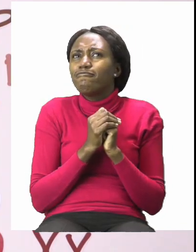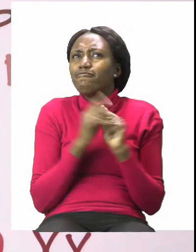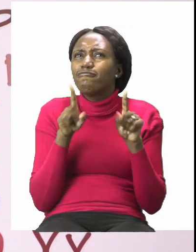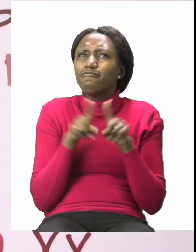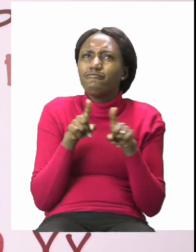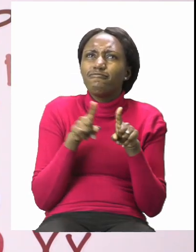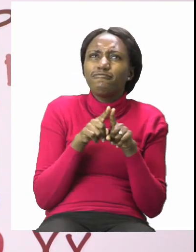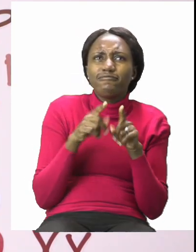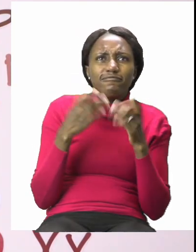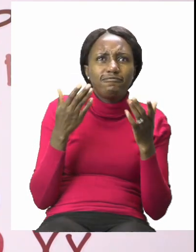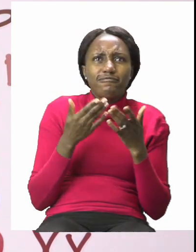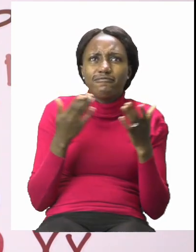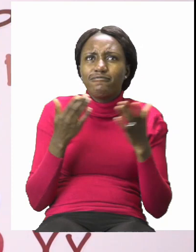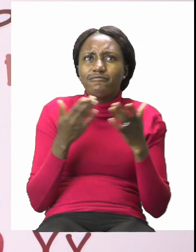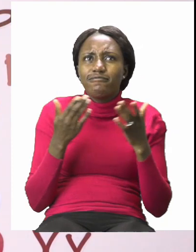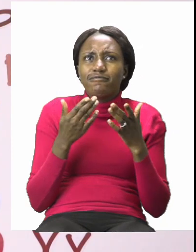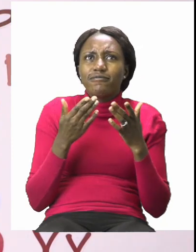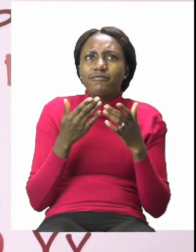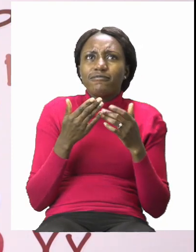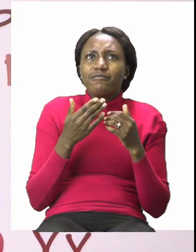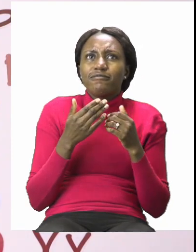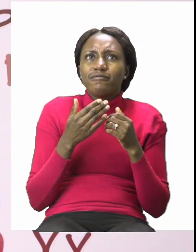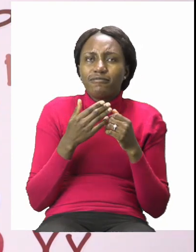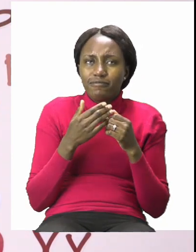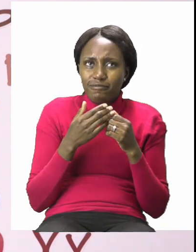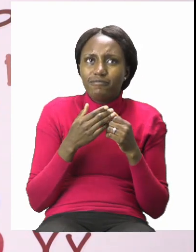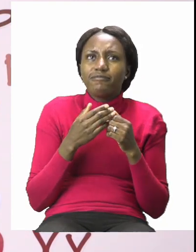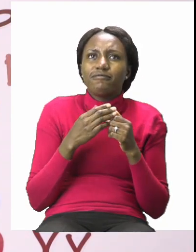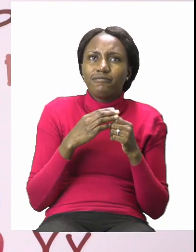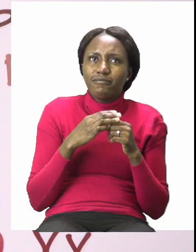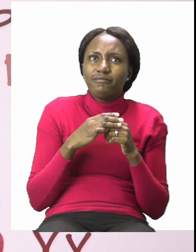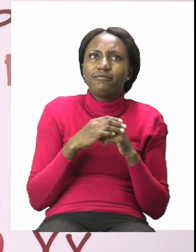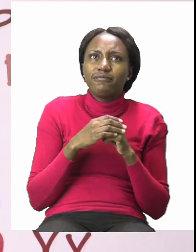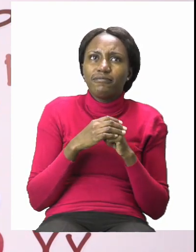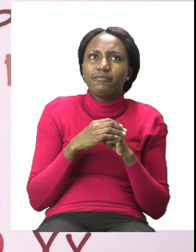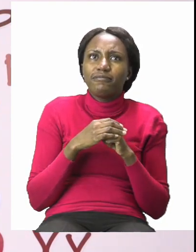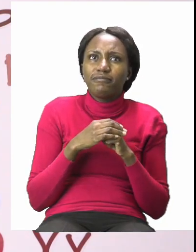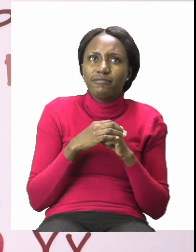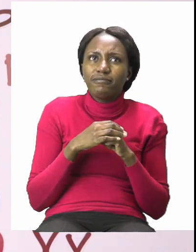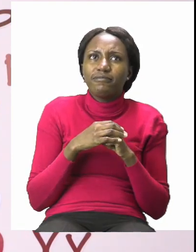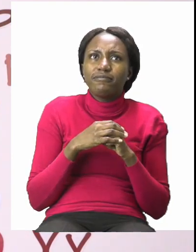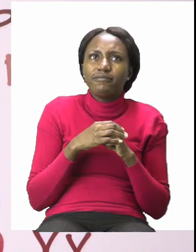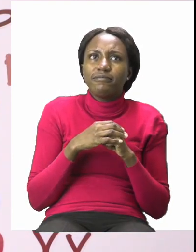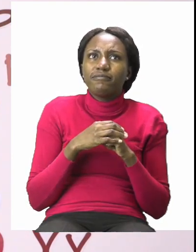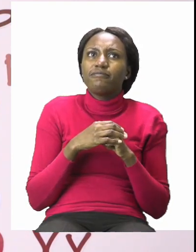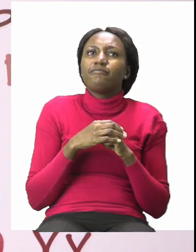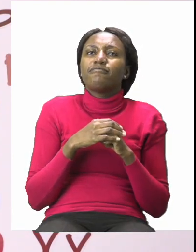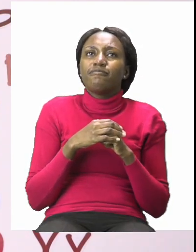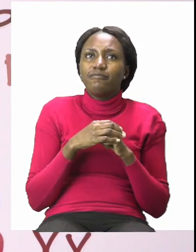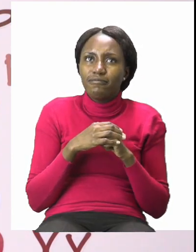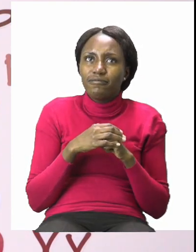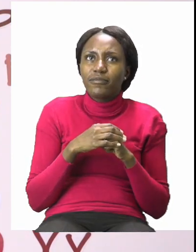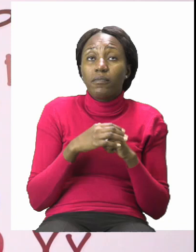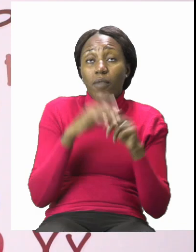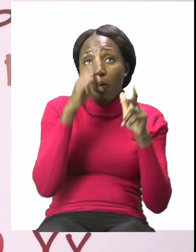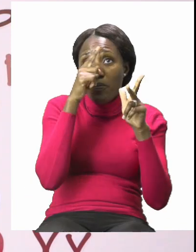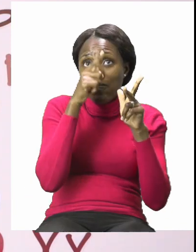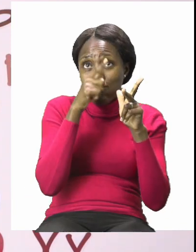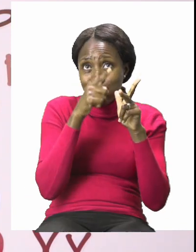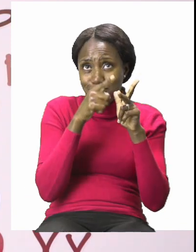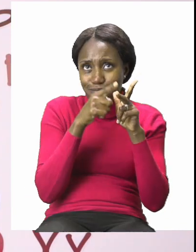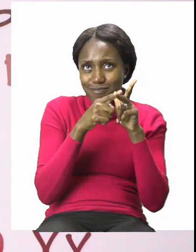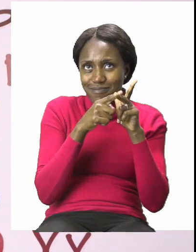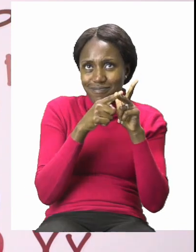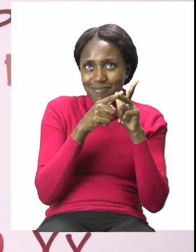word window. And since we already used the word wall and door, we have our answer